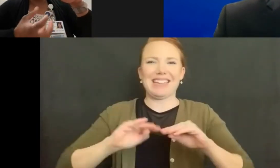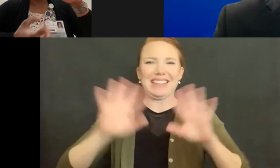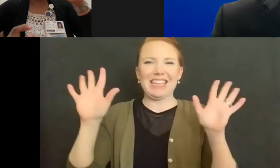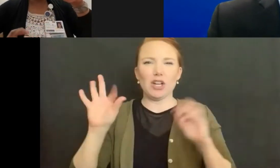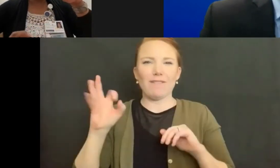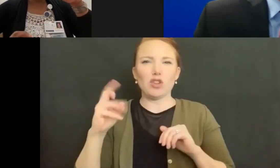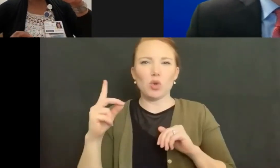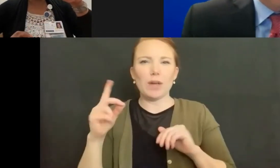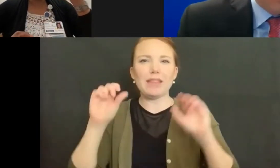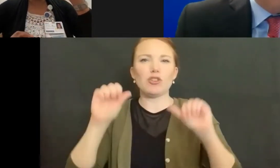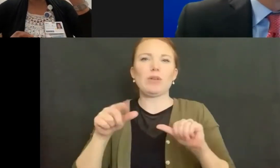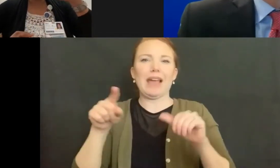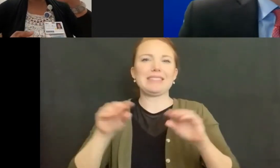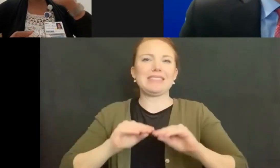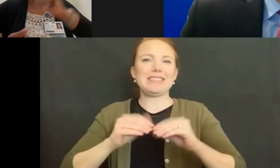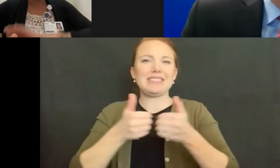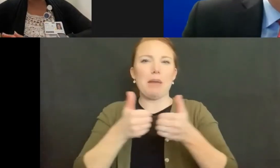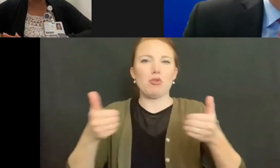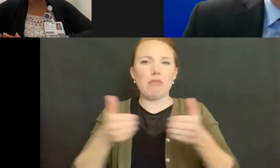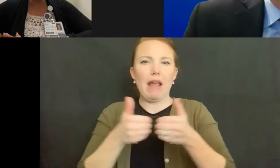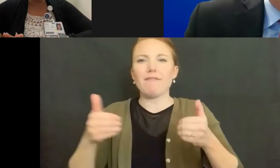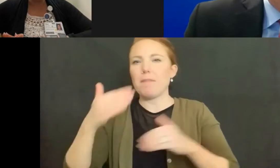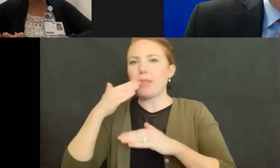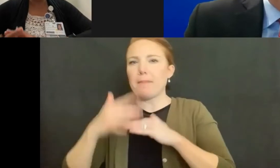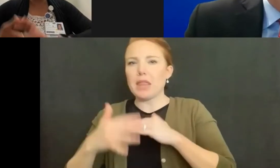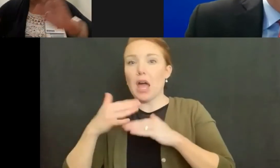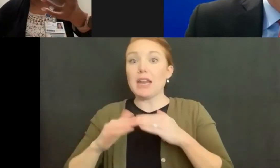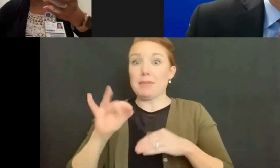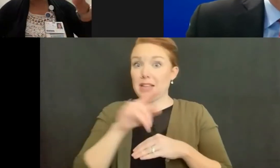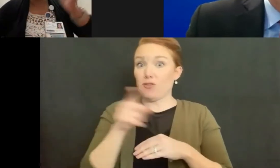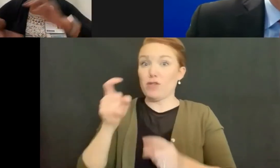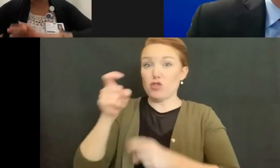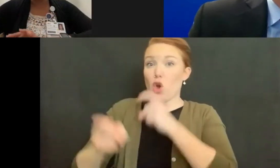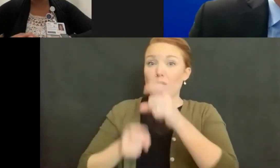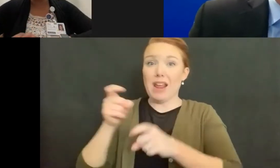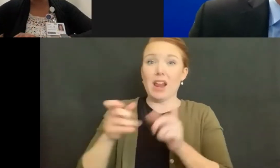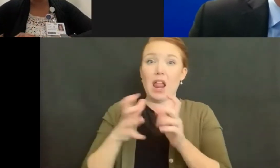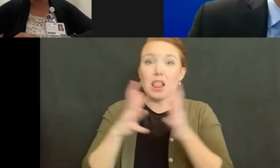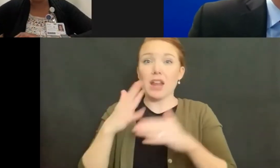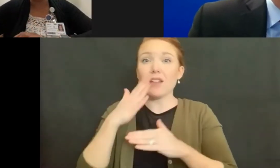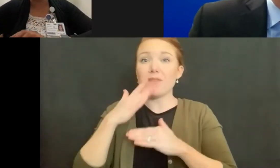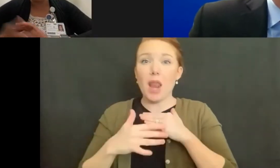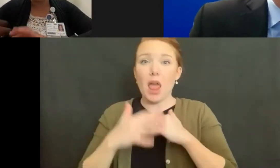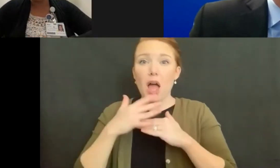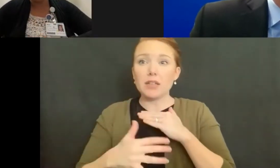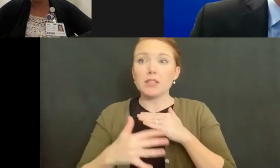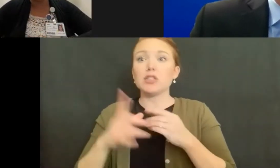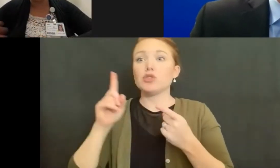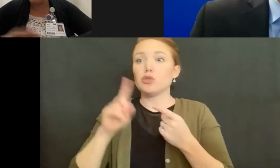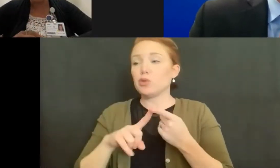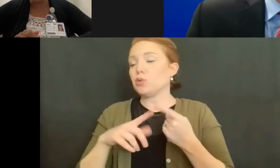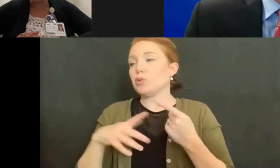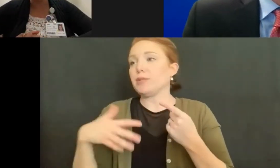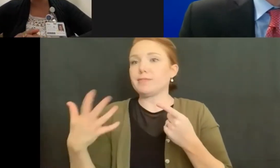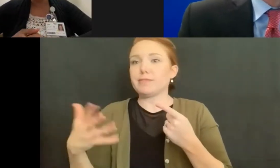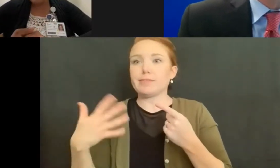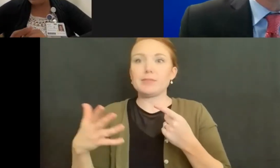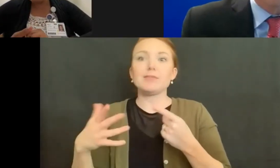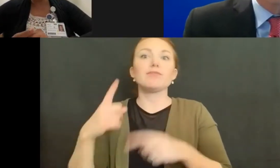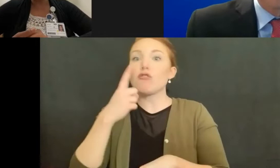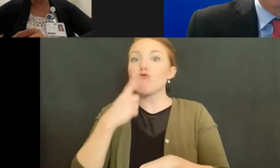can be separated from the plasma. If you ever donated a blood, like, into the The American Red Red